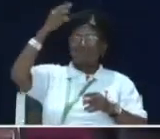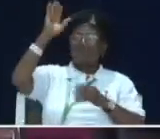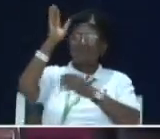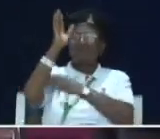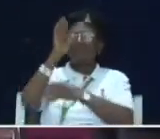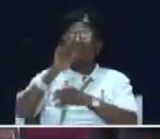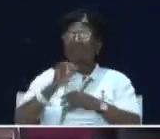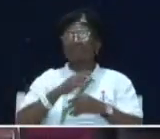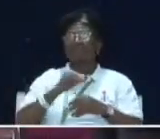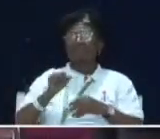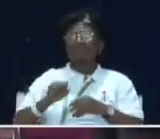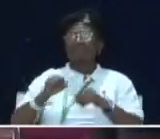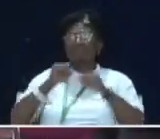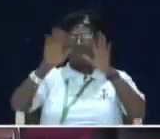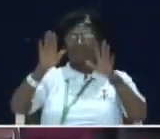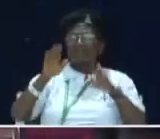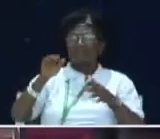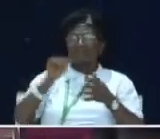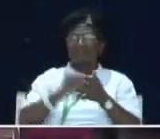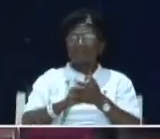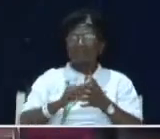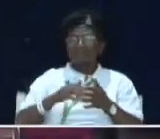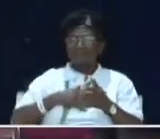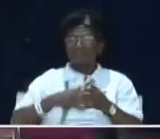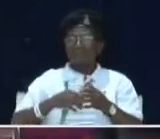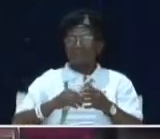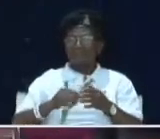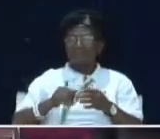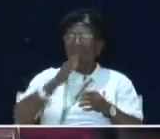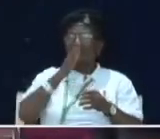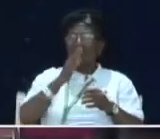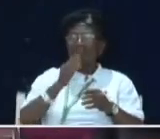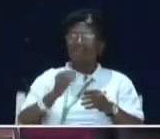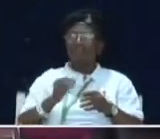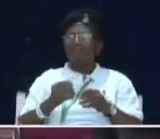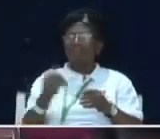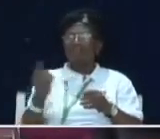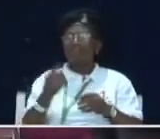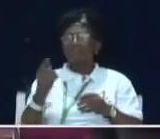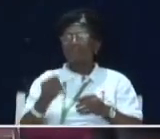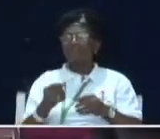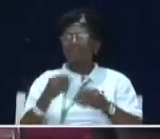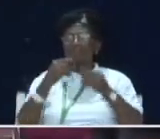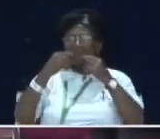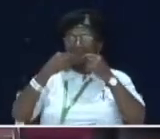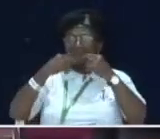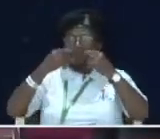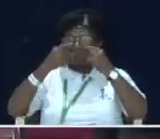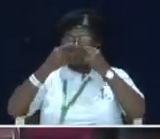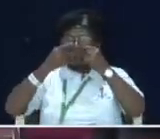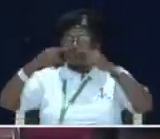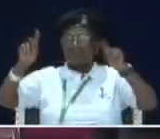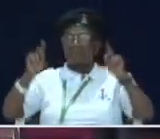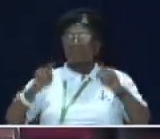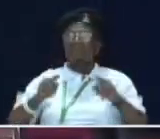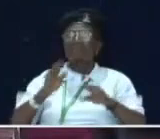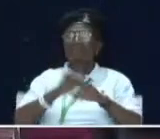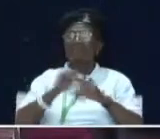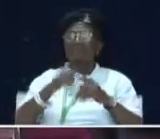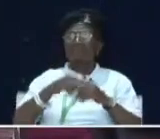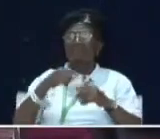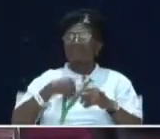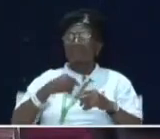the blessing that my mother constantly pronounced on me. Because I grew up with